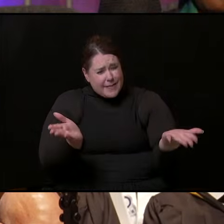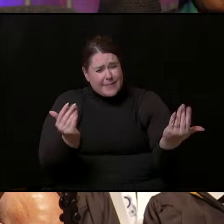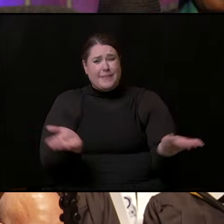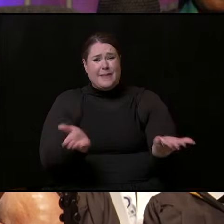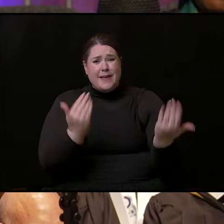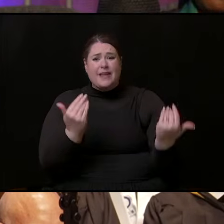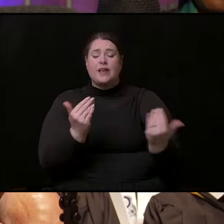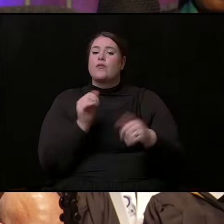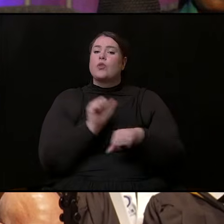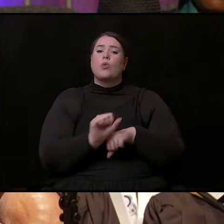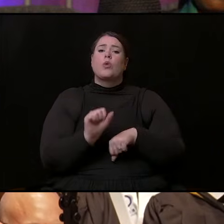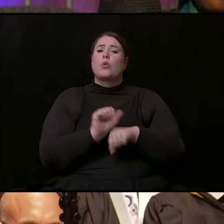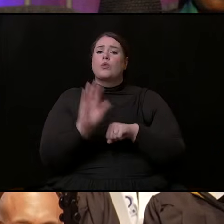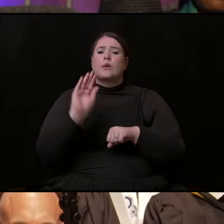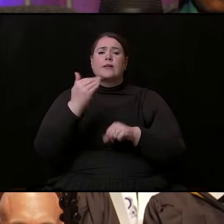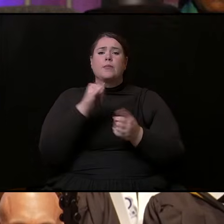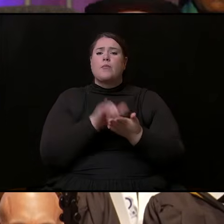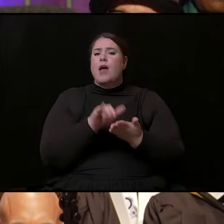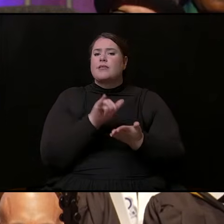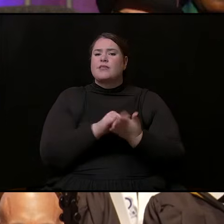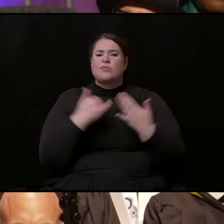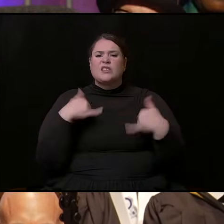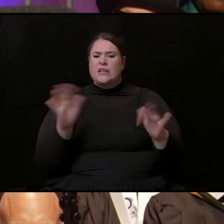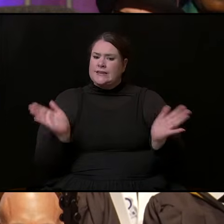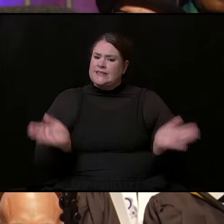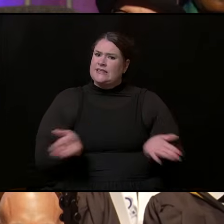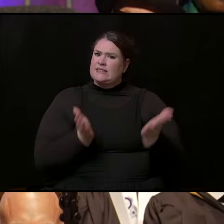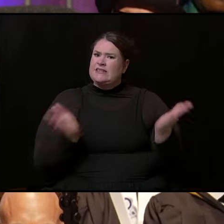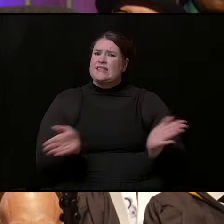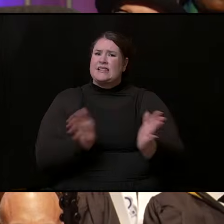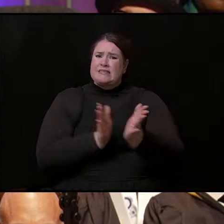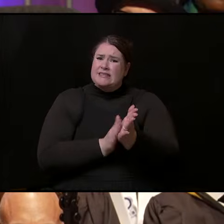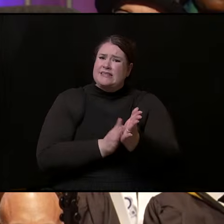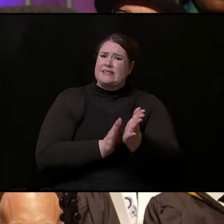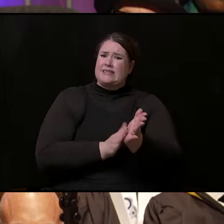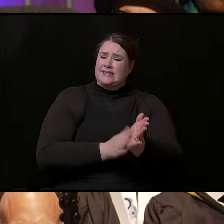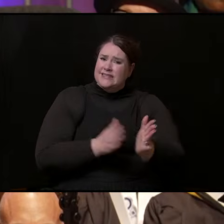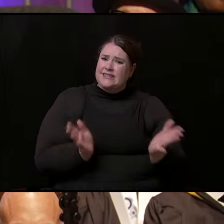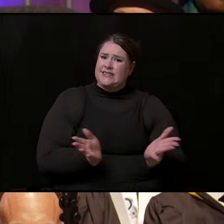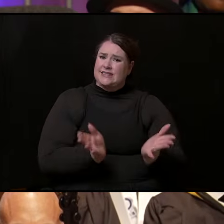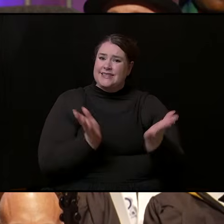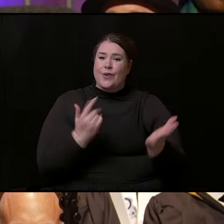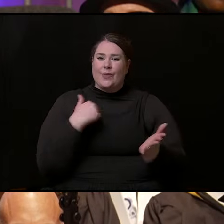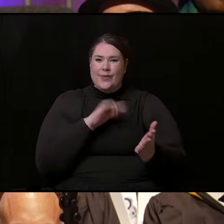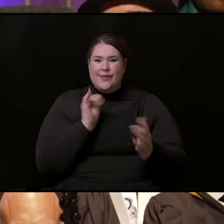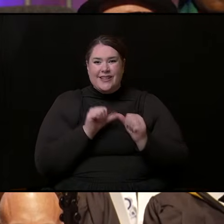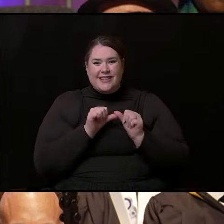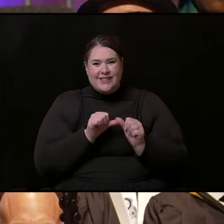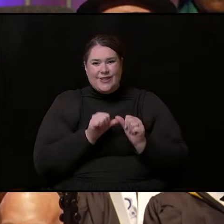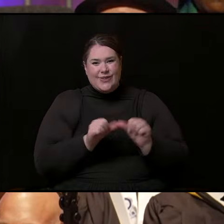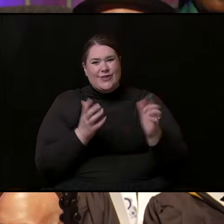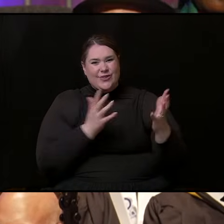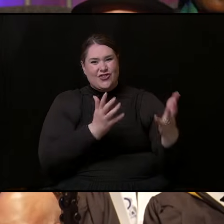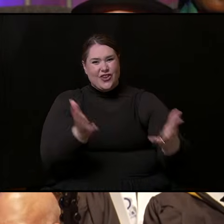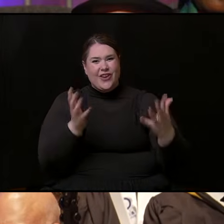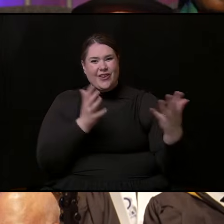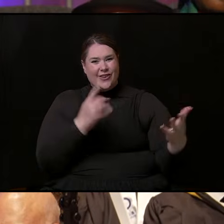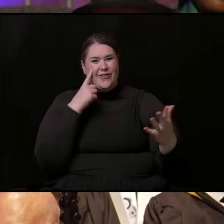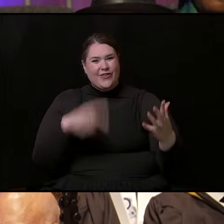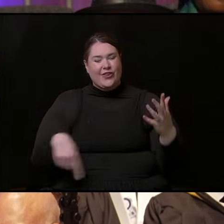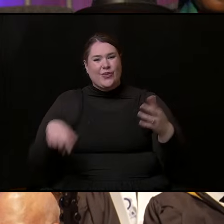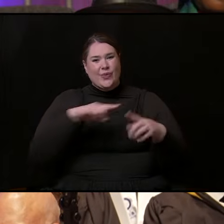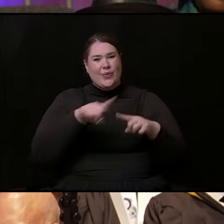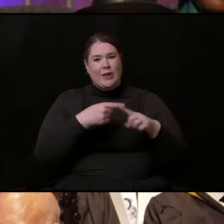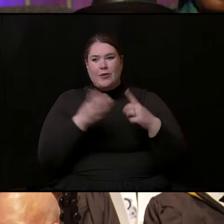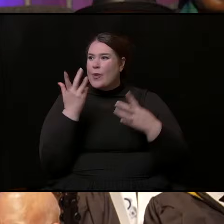felt impossible. This community cheered you on, and we're going to continue to cheer you on as you move into the world.